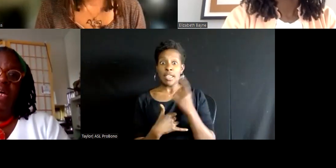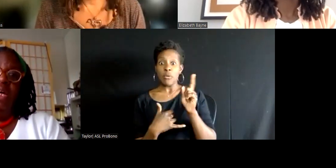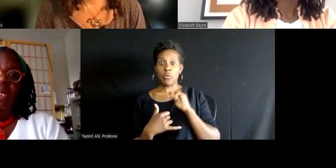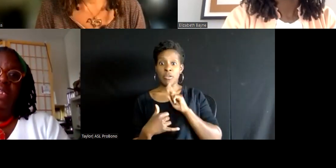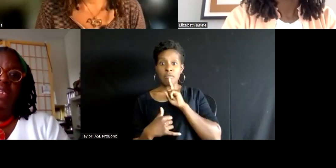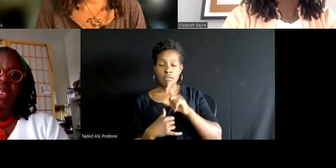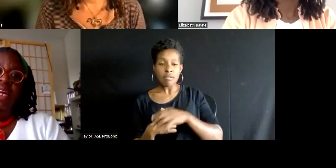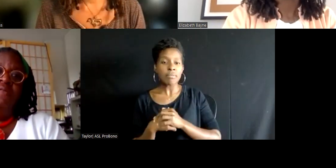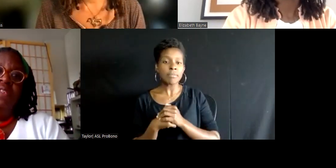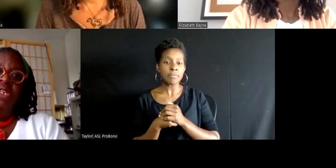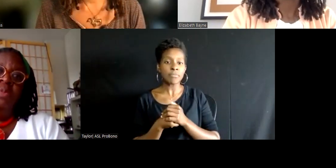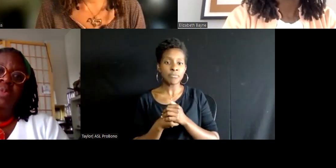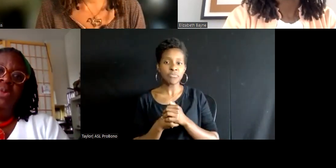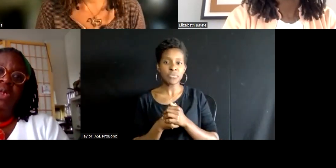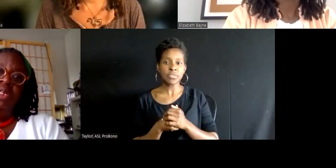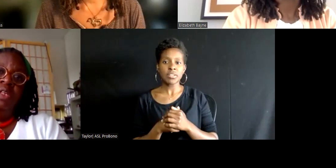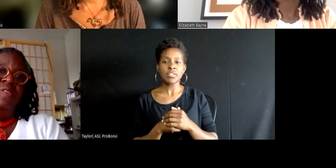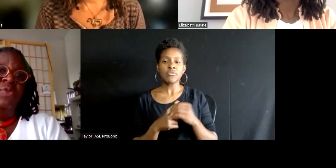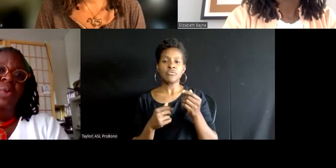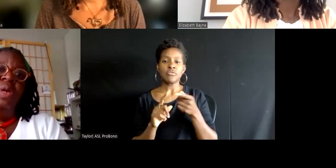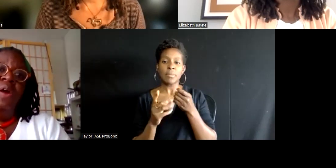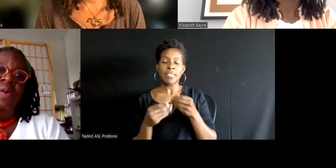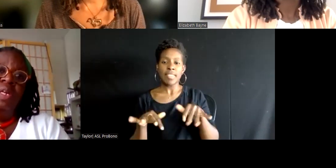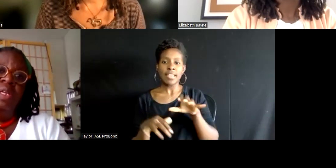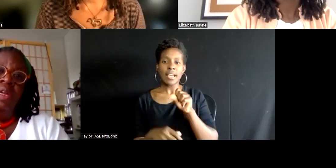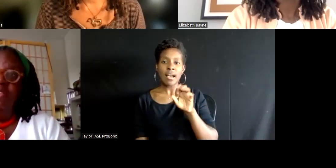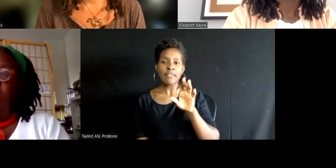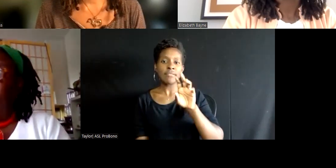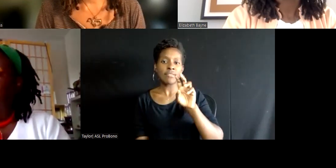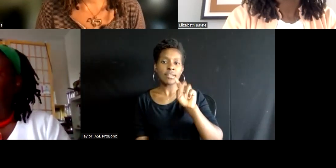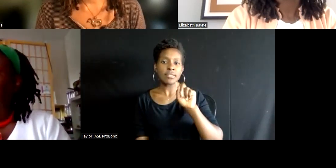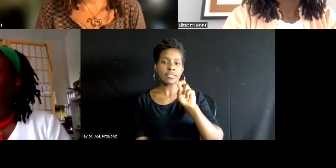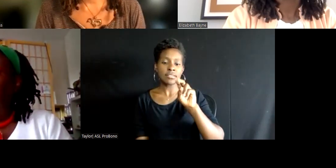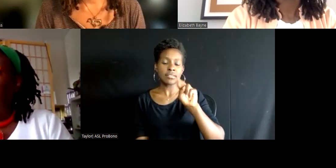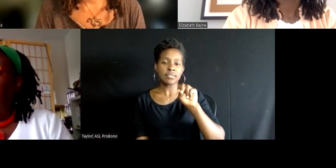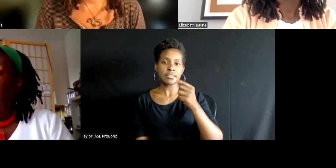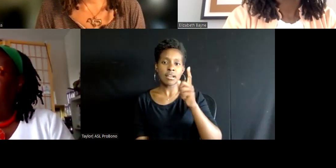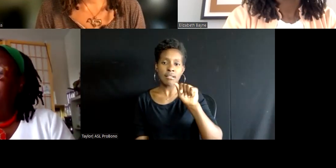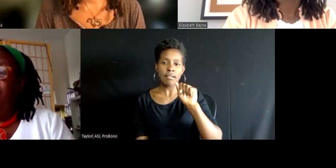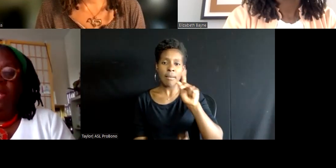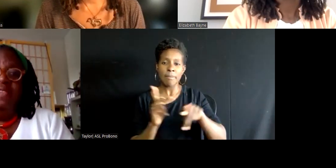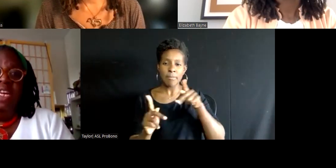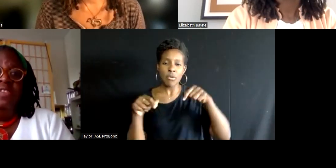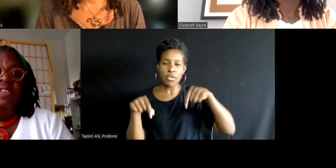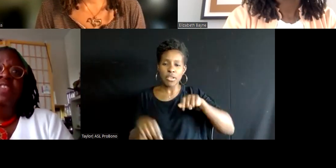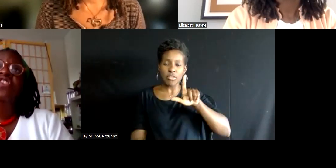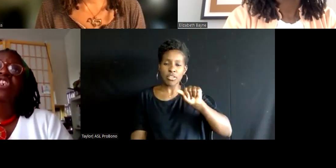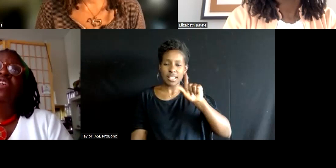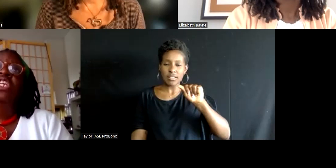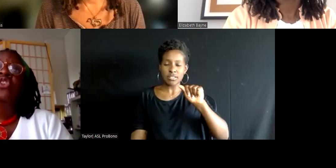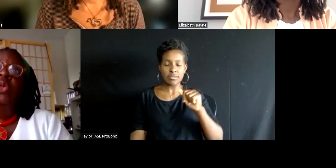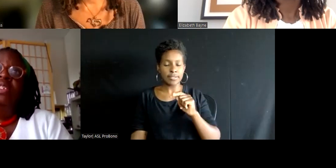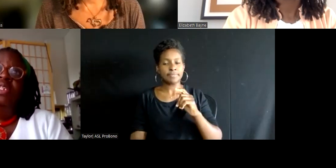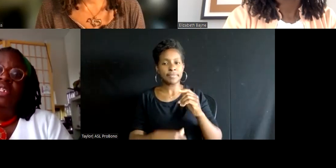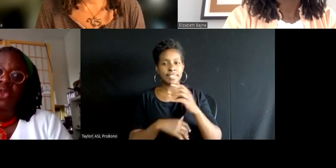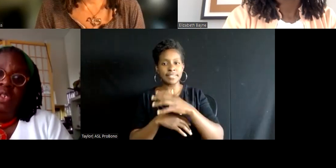Tonga, the land of the Tonga people, because that's where we are in Los Angeles. And in Los Angeles this